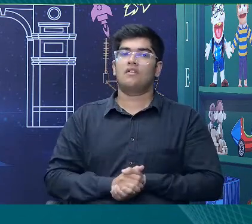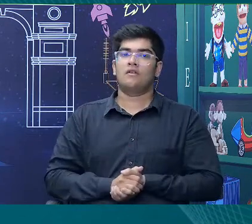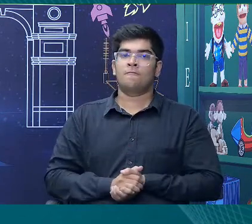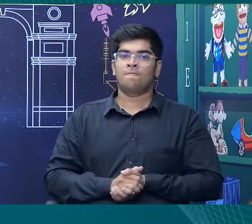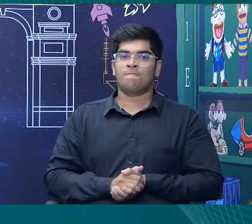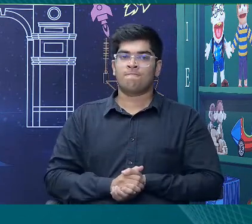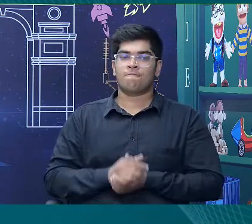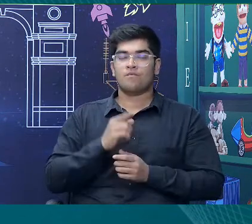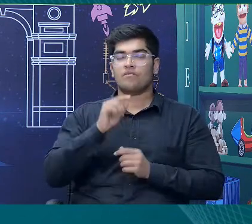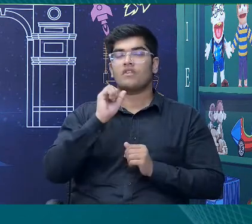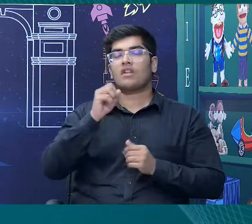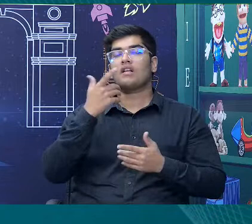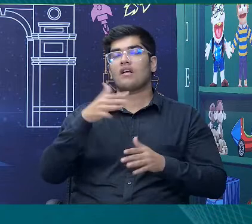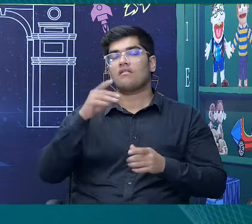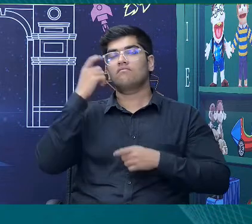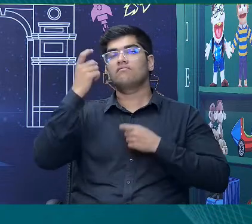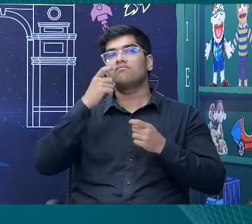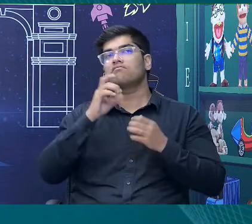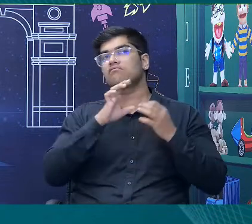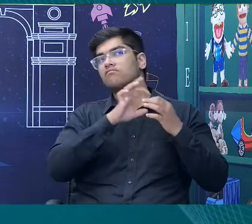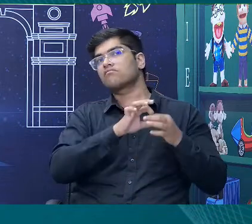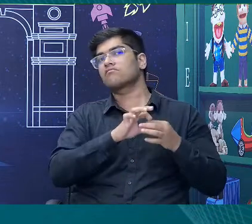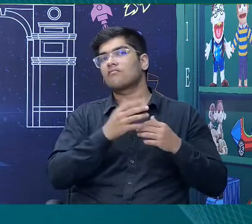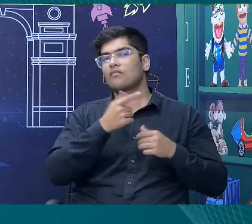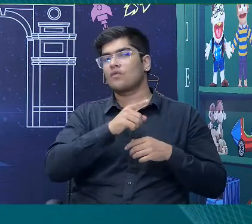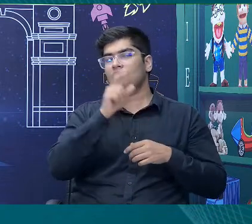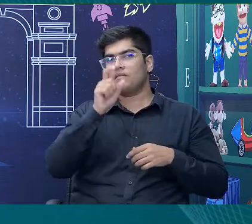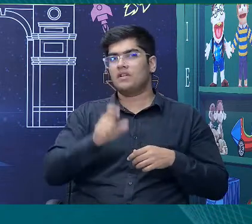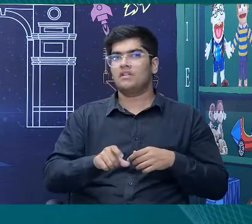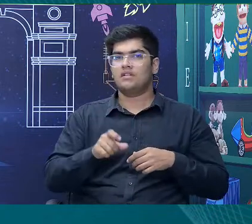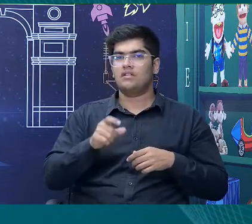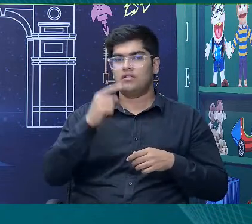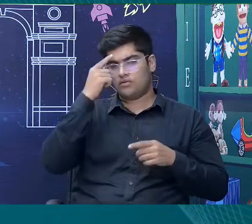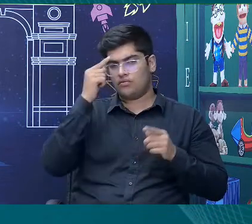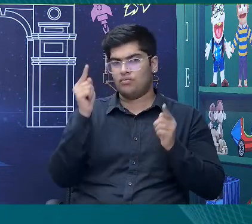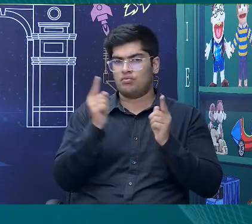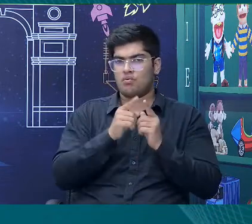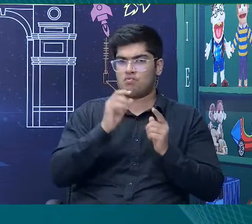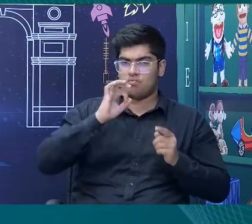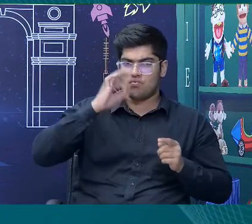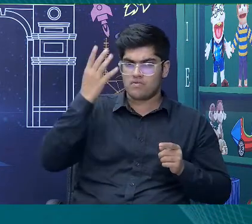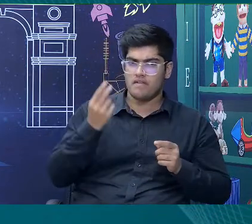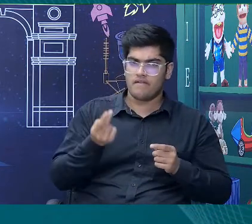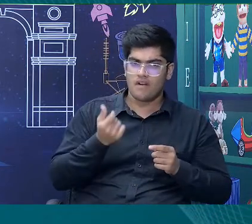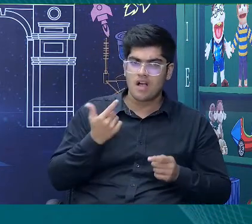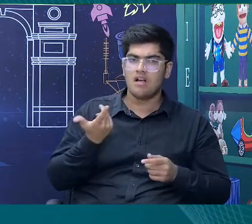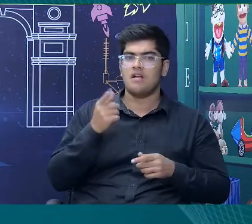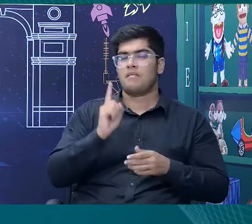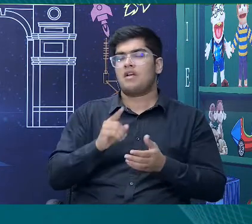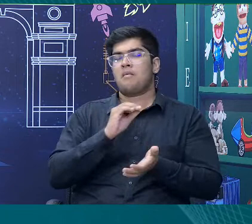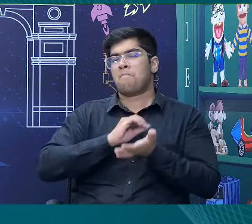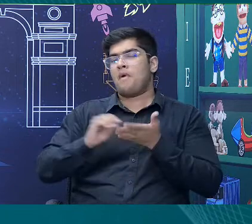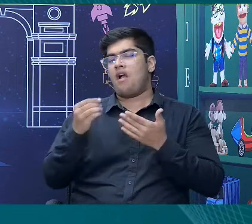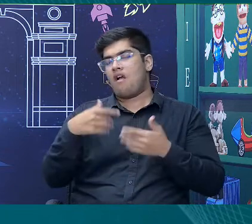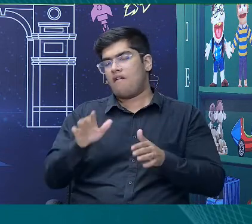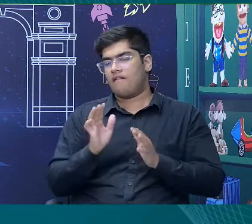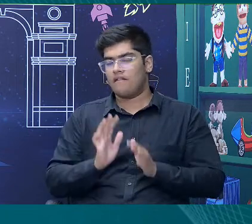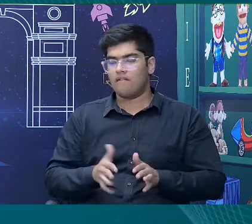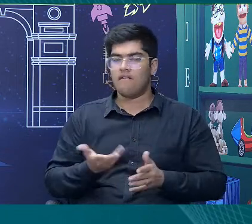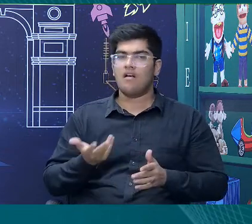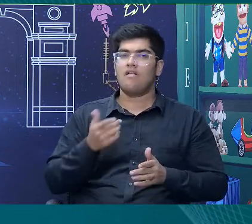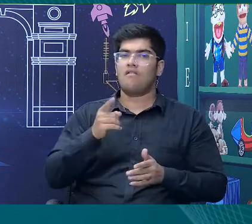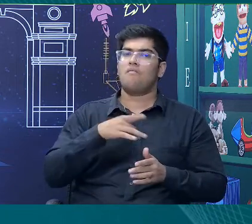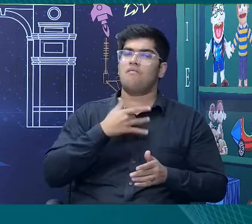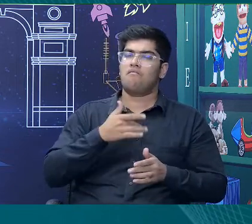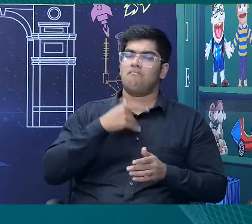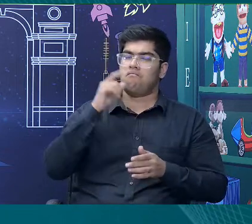words that occur to you when you think of the ironmaster. You know, you could say that he's short-tempered, but you could also say that he's forgiving. You could say that he's warm. He's